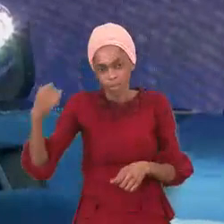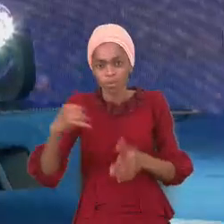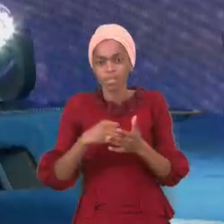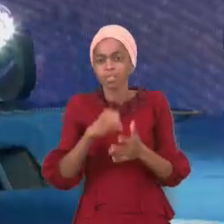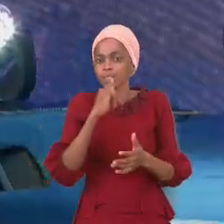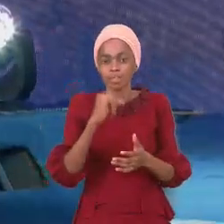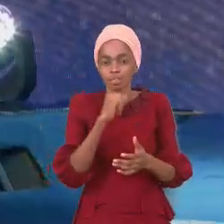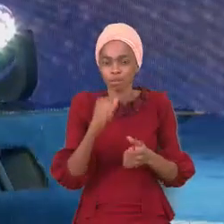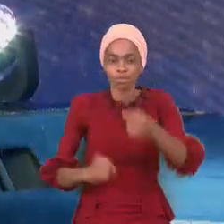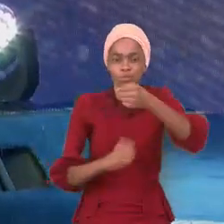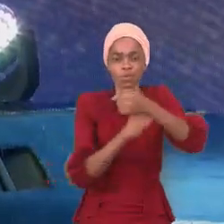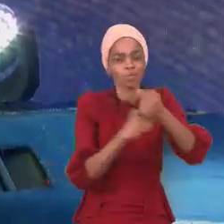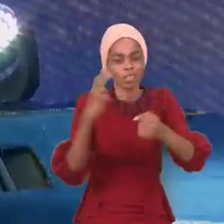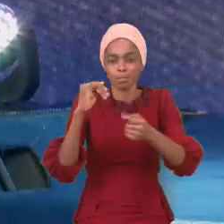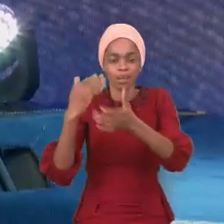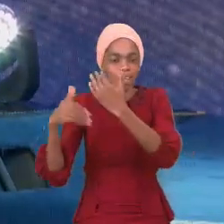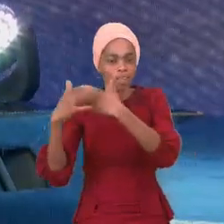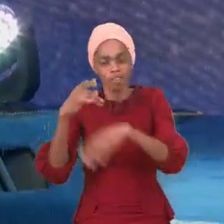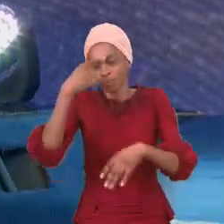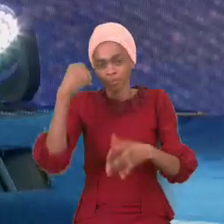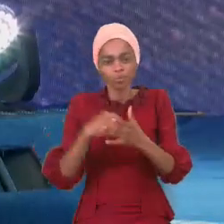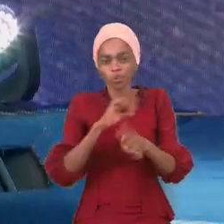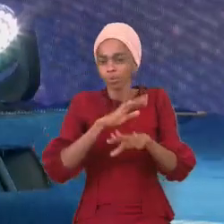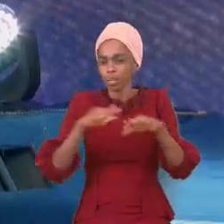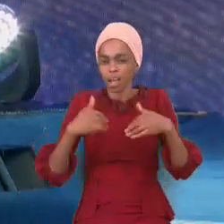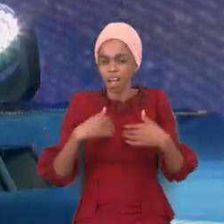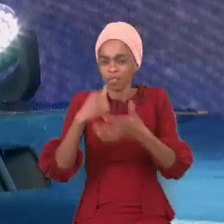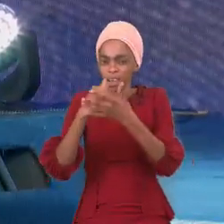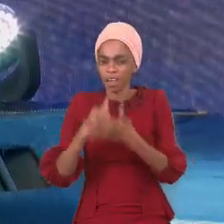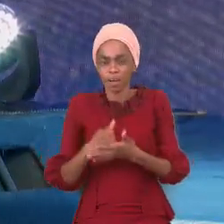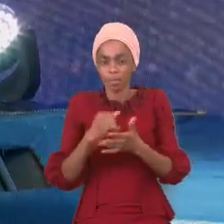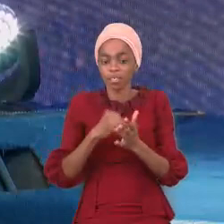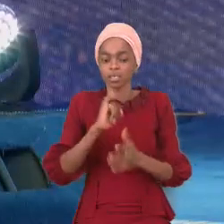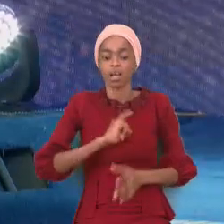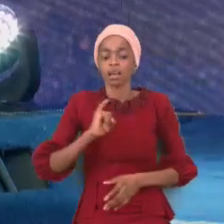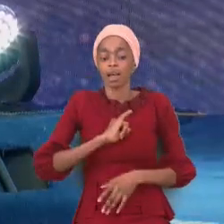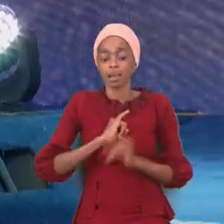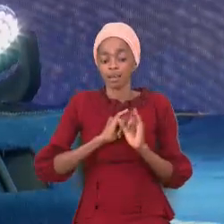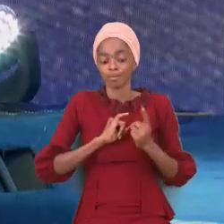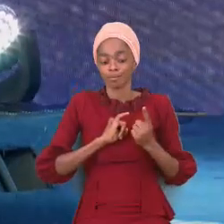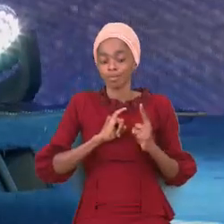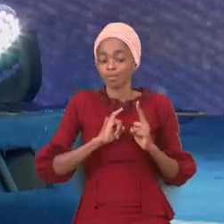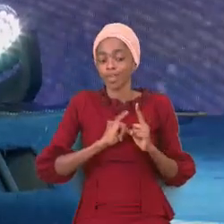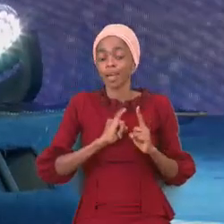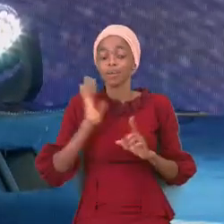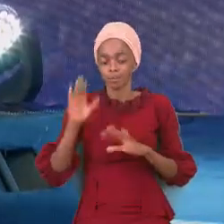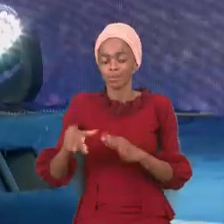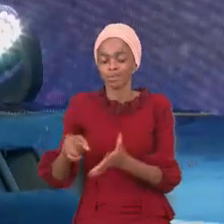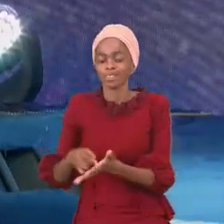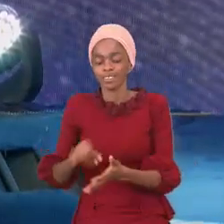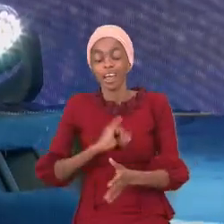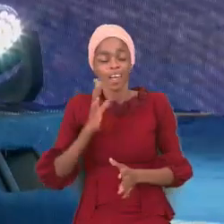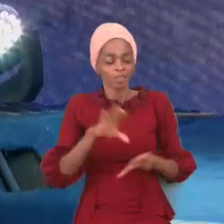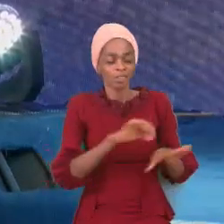unaided, because it doesn't have any help, because it's I will do that, I will not